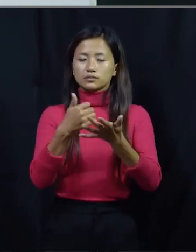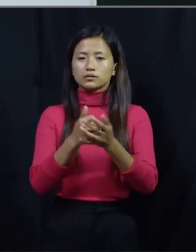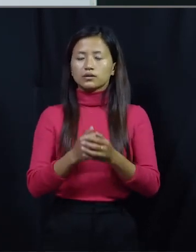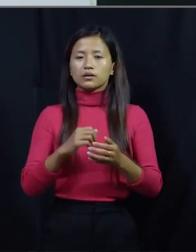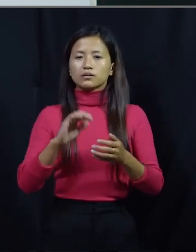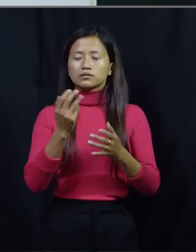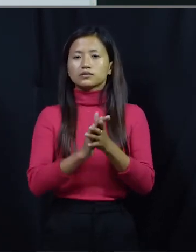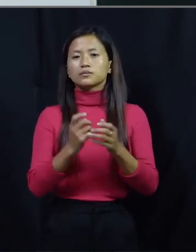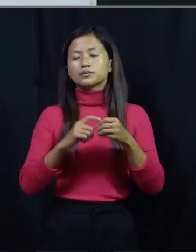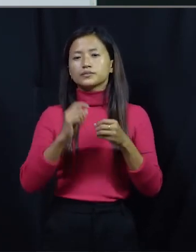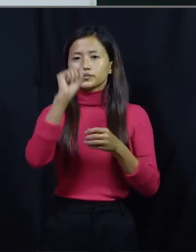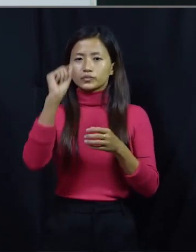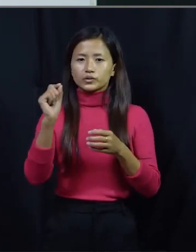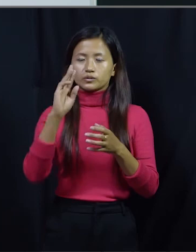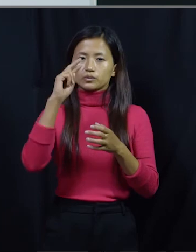square?